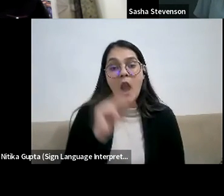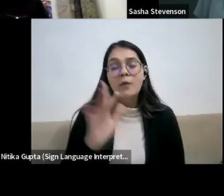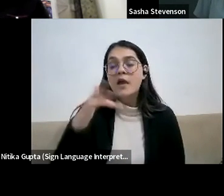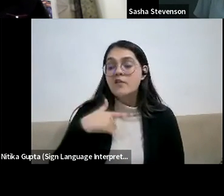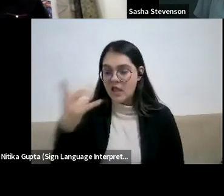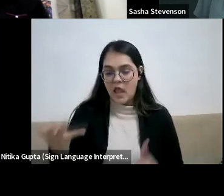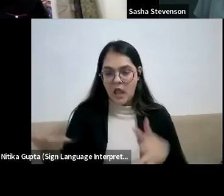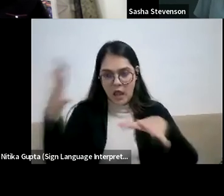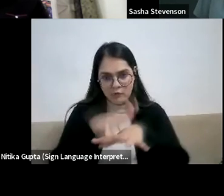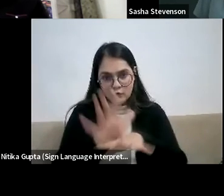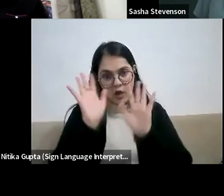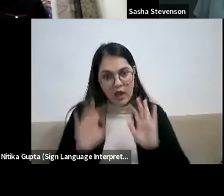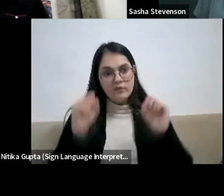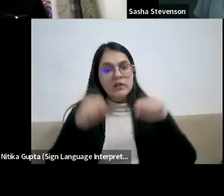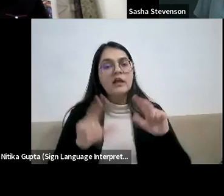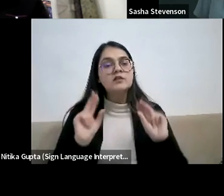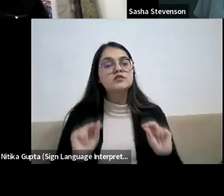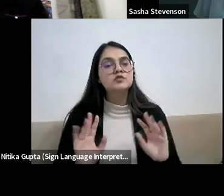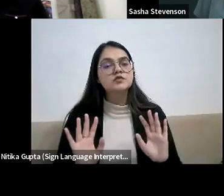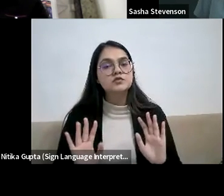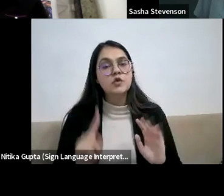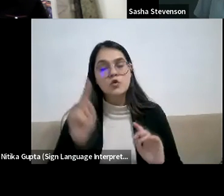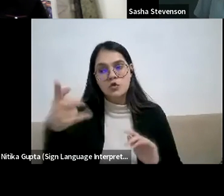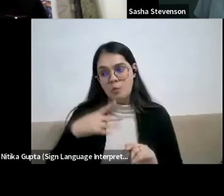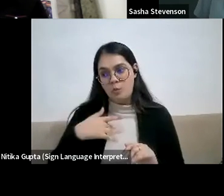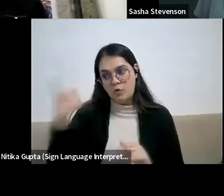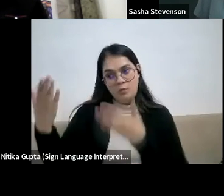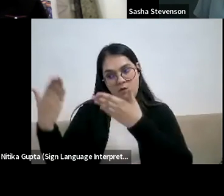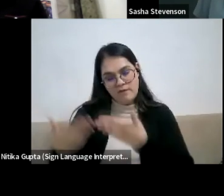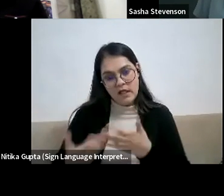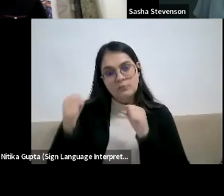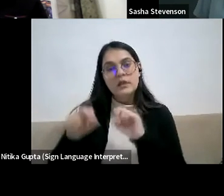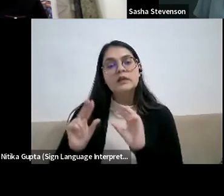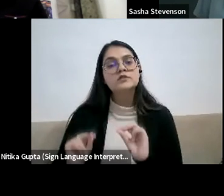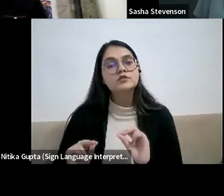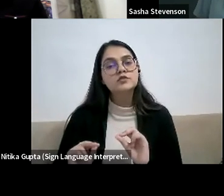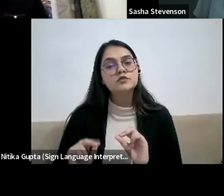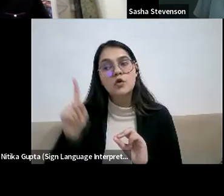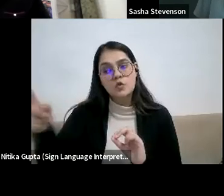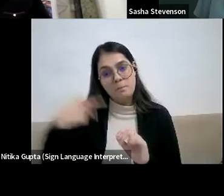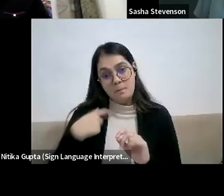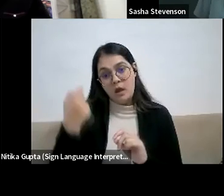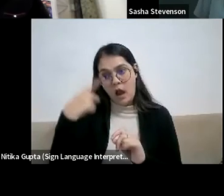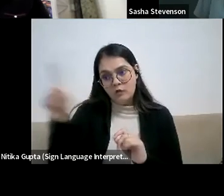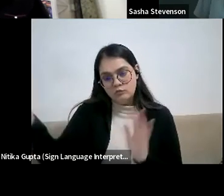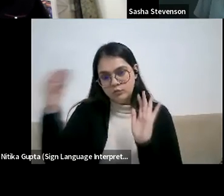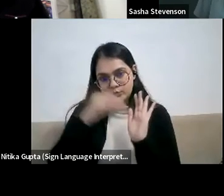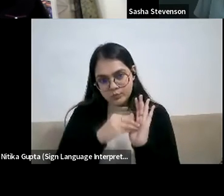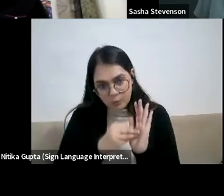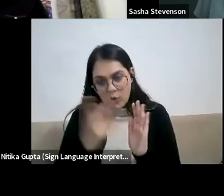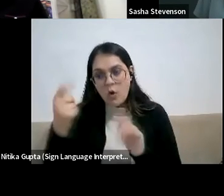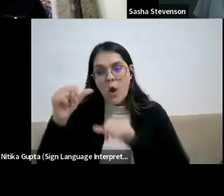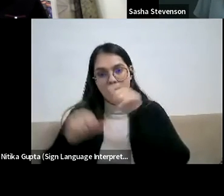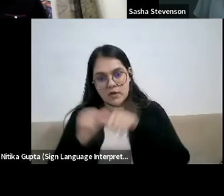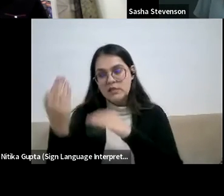inclusion? Whether you are welcomed to take decisions, whether you are welcome to be the part of the processes